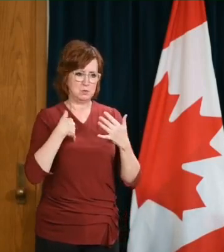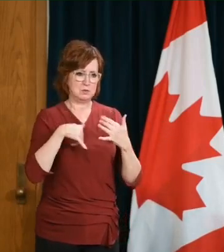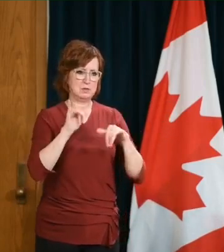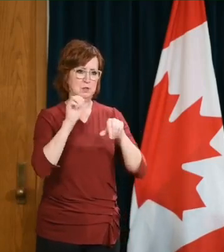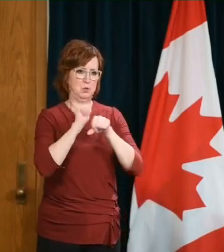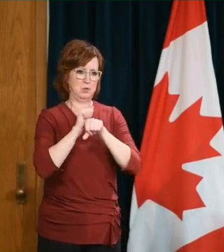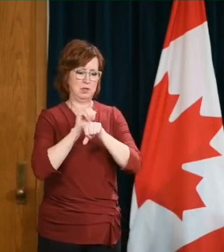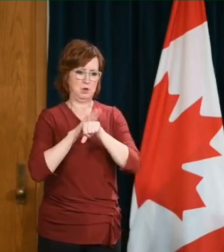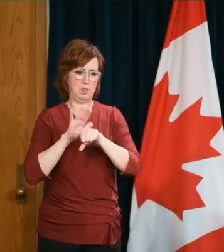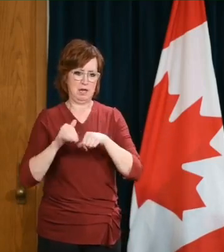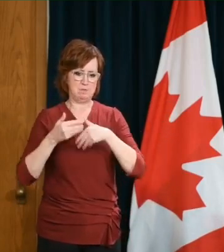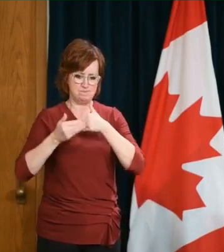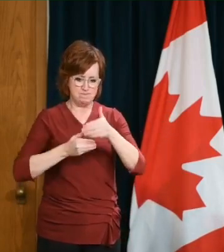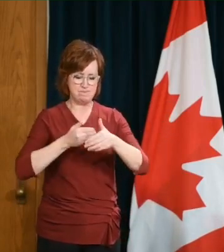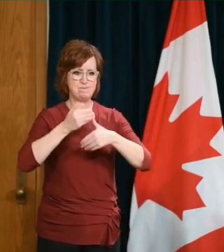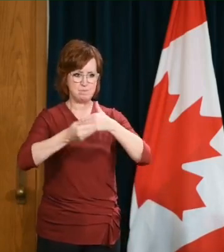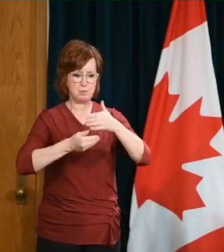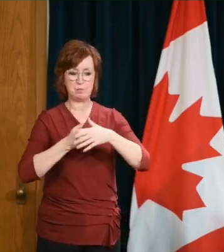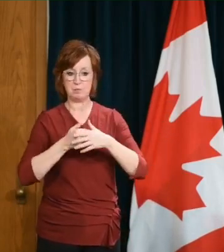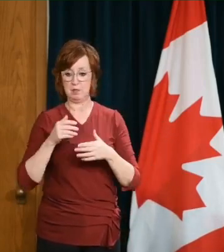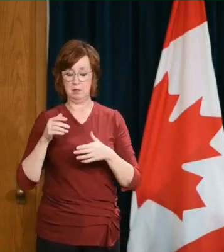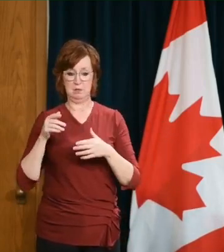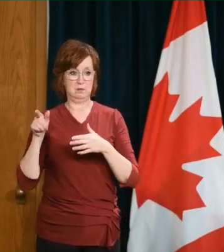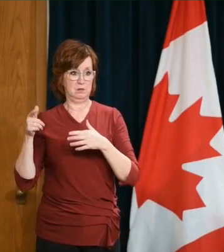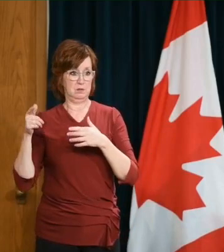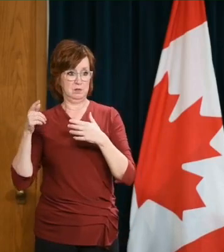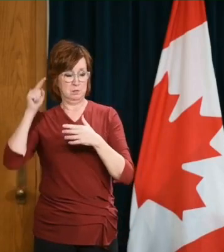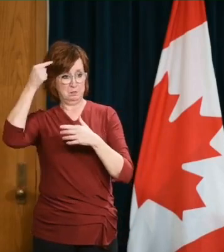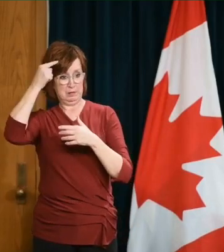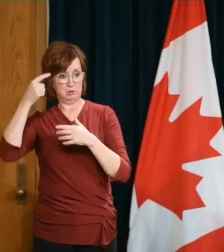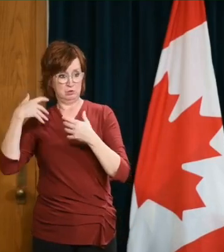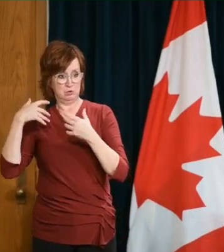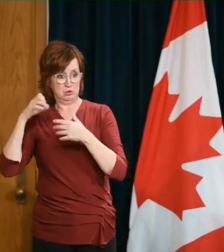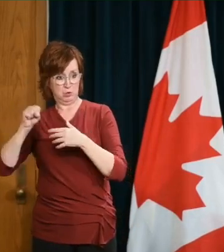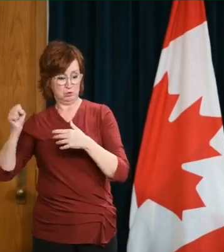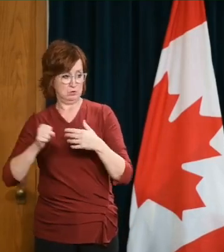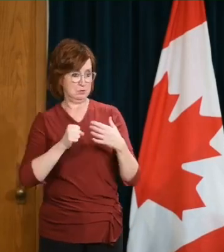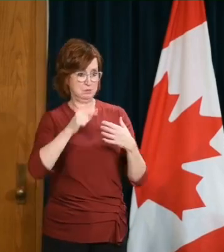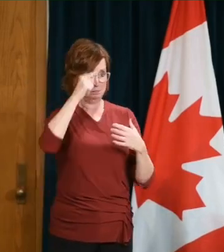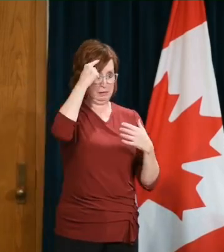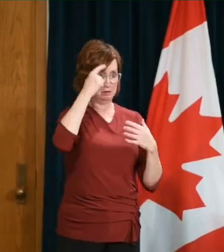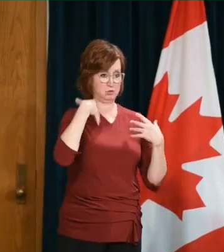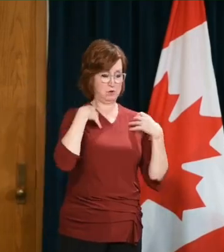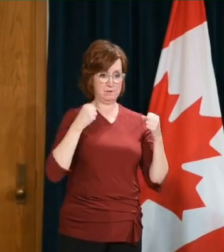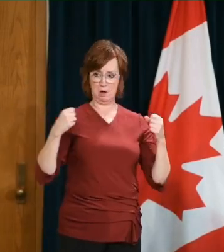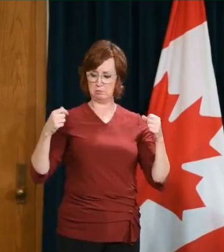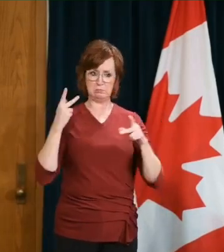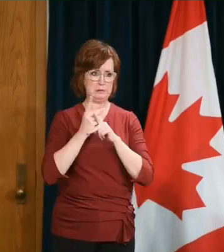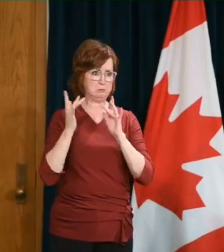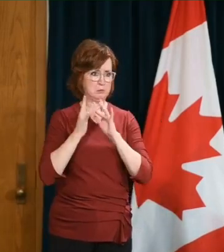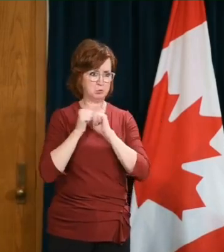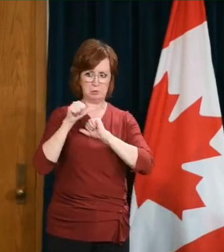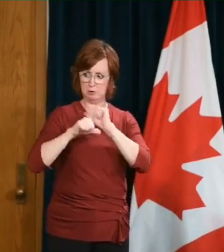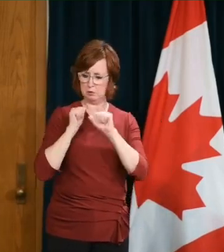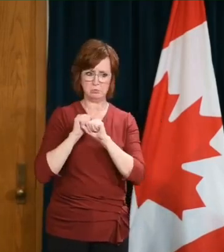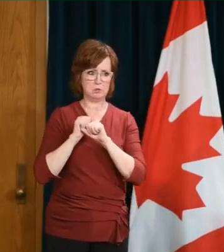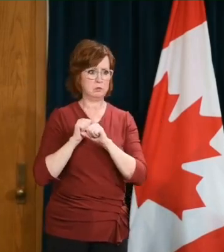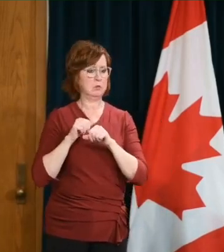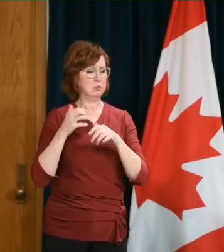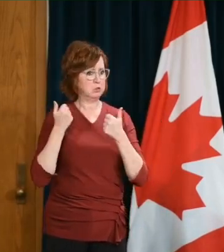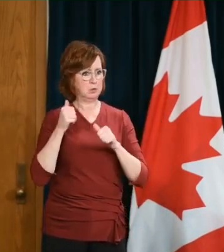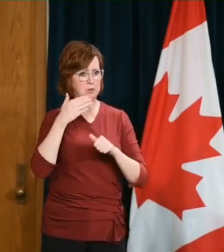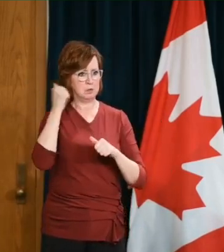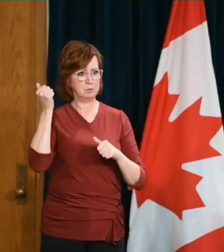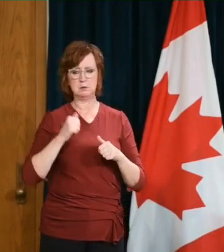The Minister of Social Services is in very close touch with the Minister of Health and very close touch, as I said, with the shelter operators in our cities as